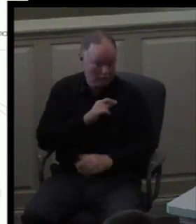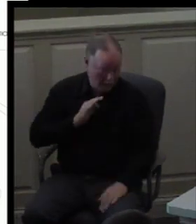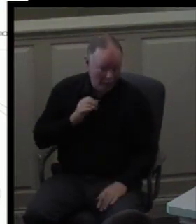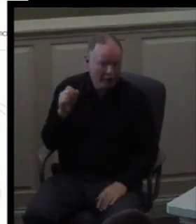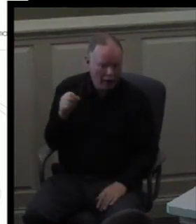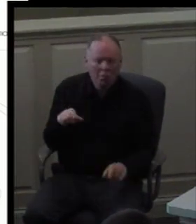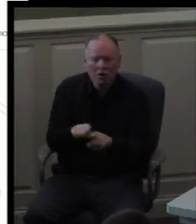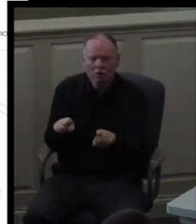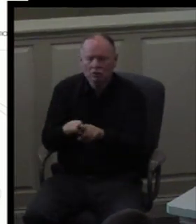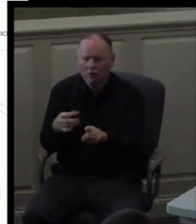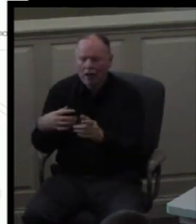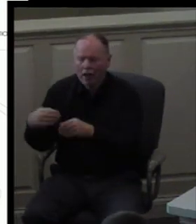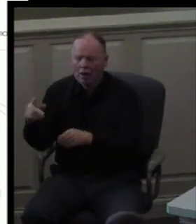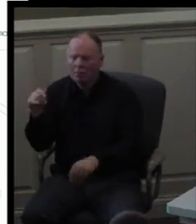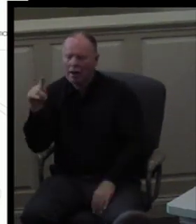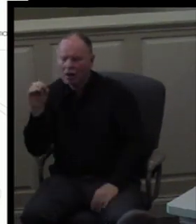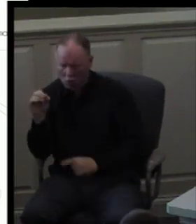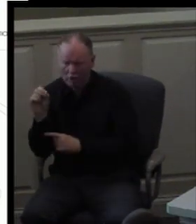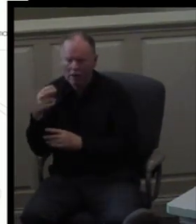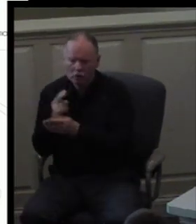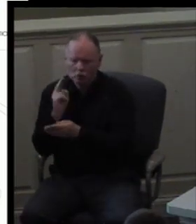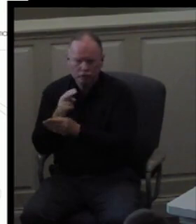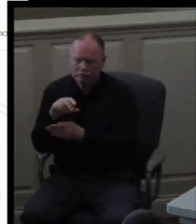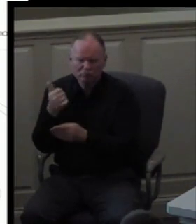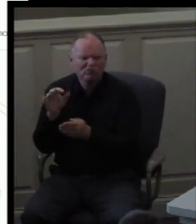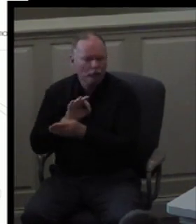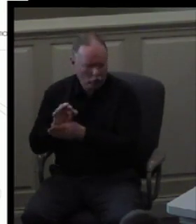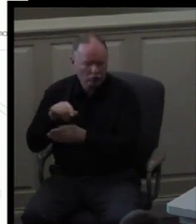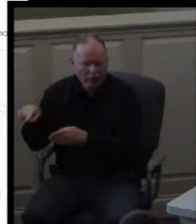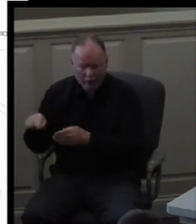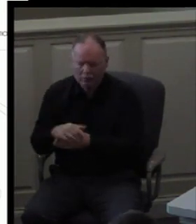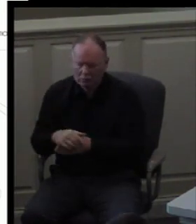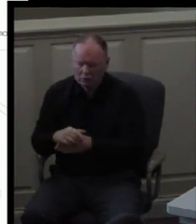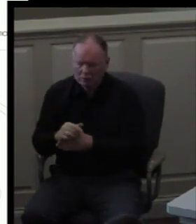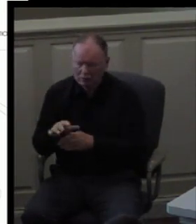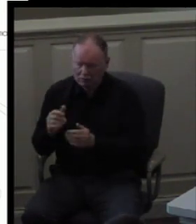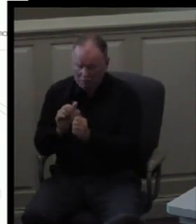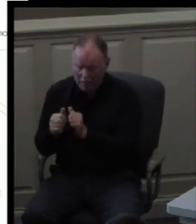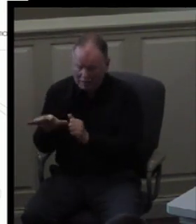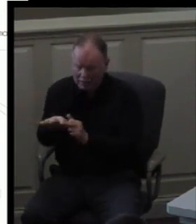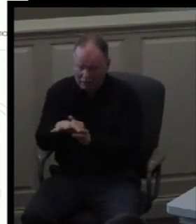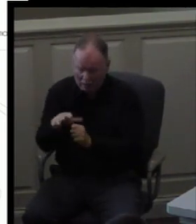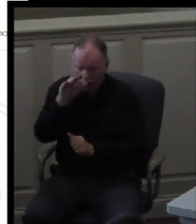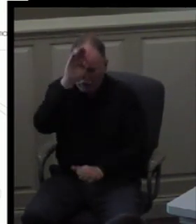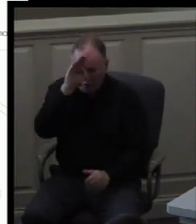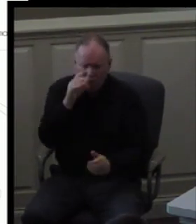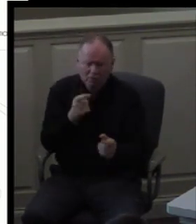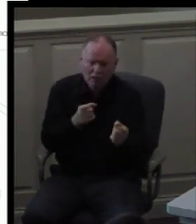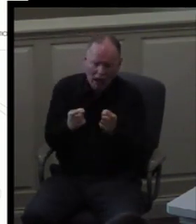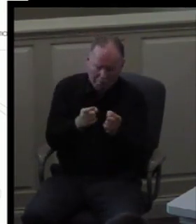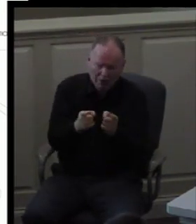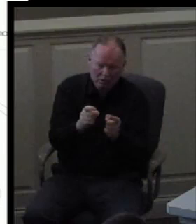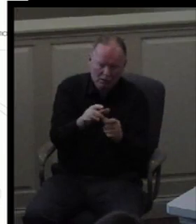staff. We have an outdoor patio that can be used too for certain functions. And then beyond that is the fire department administration wing, and